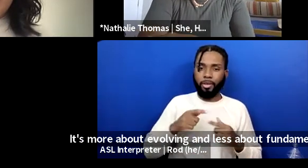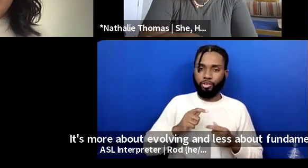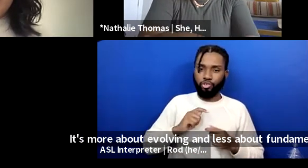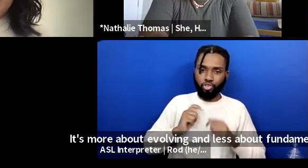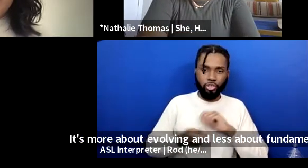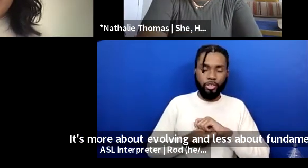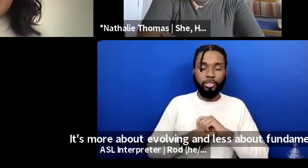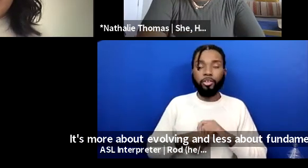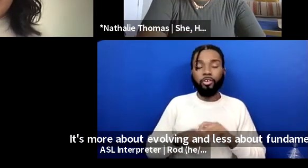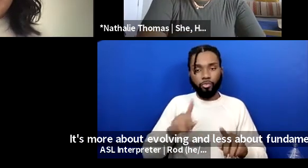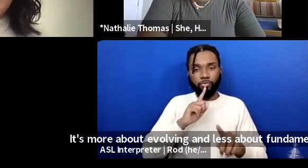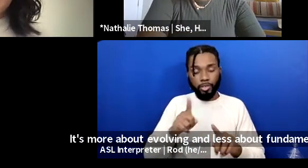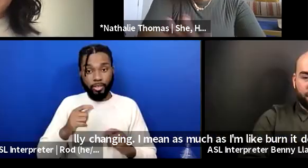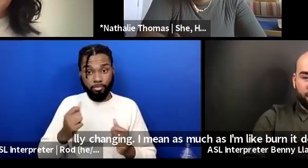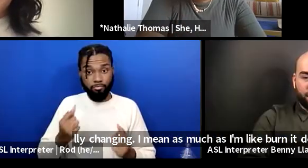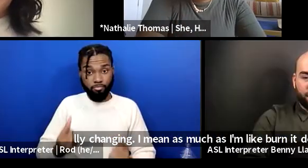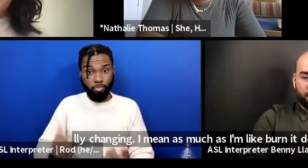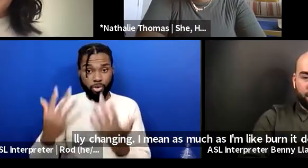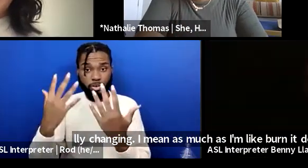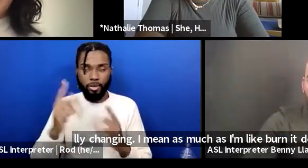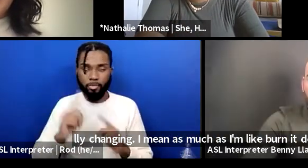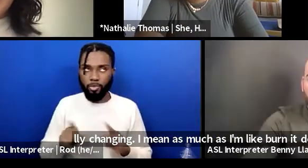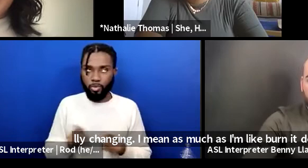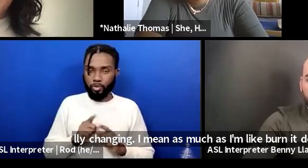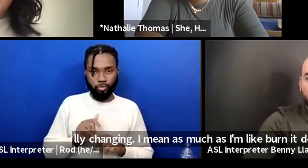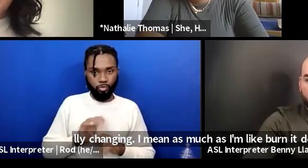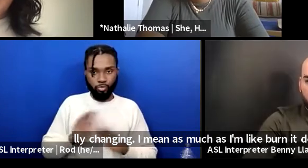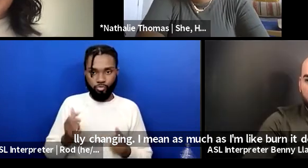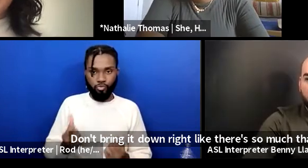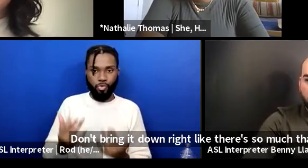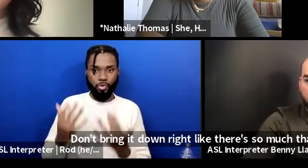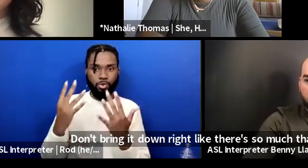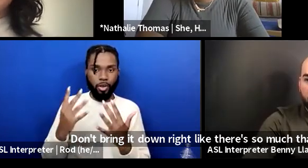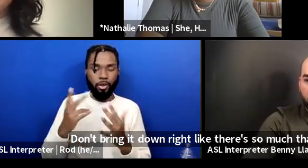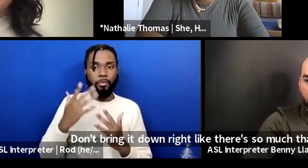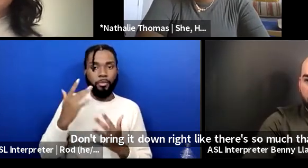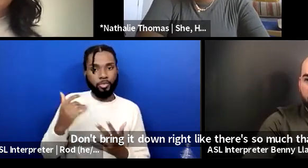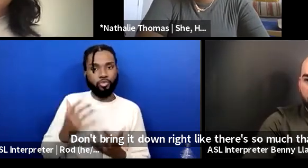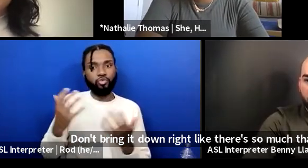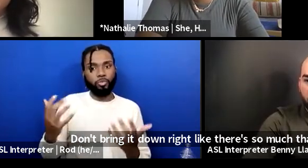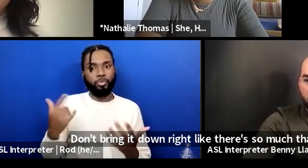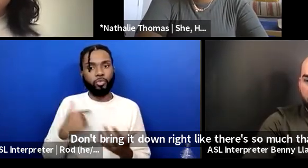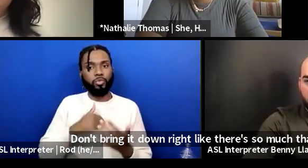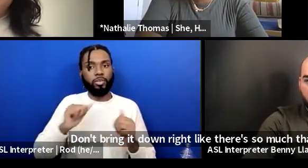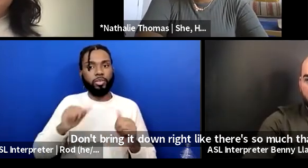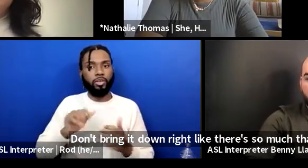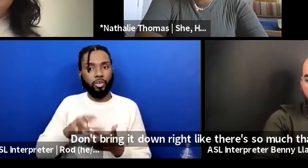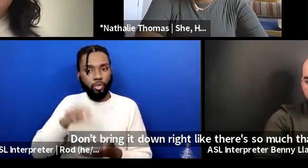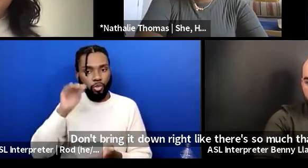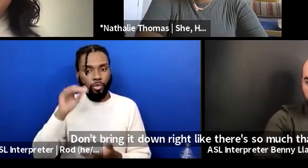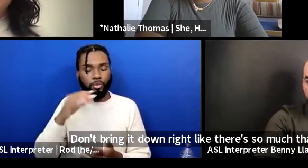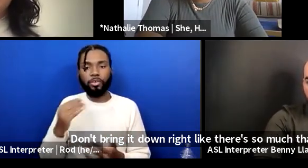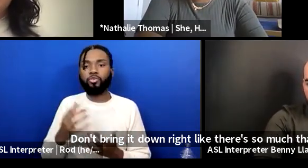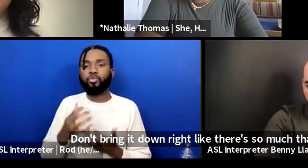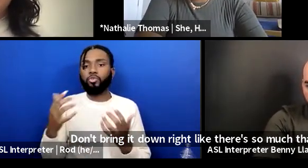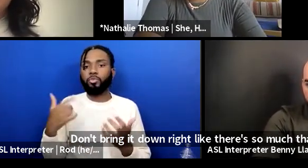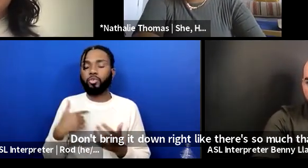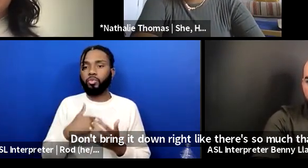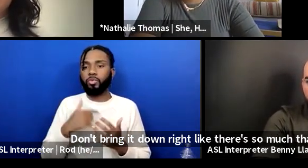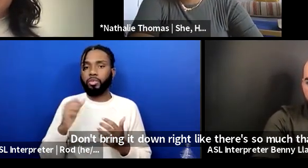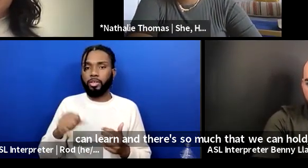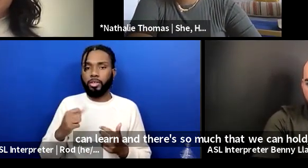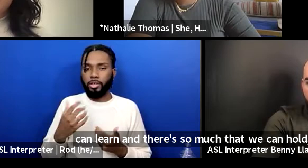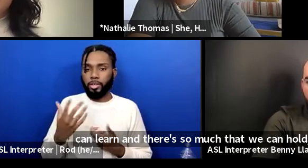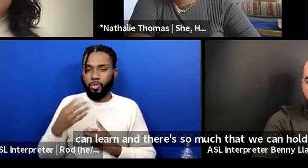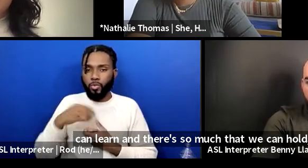it down, don't burn it down, right? Like there's so much that we can learn, and there's so much that we can hold and that we can